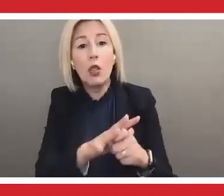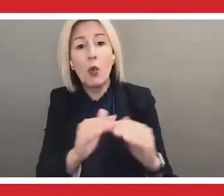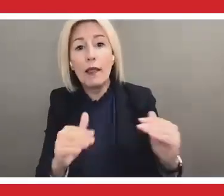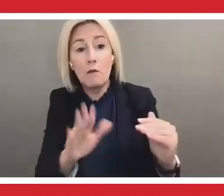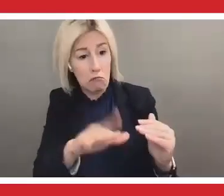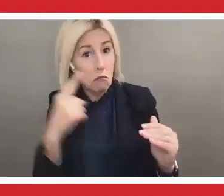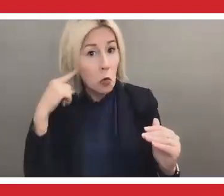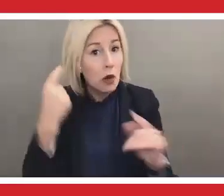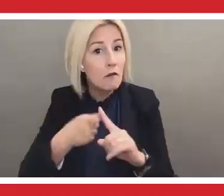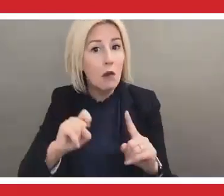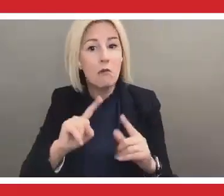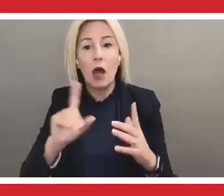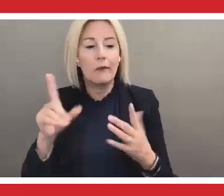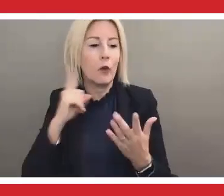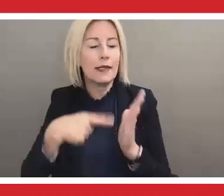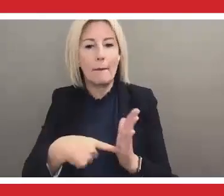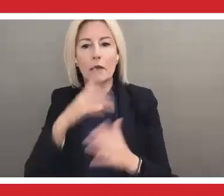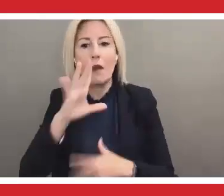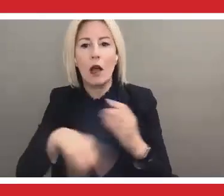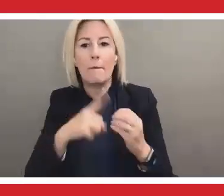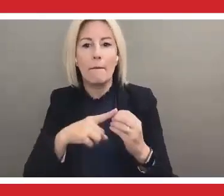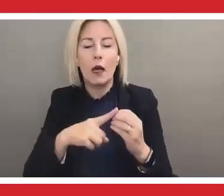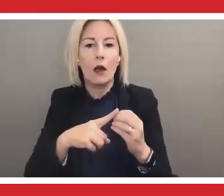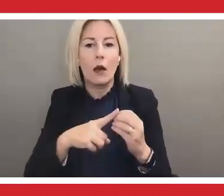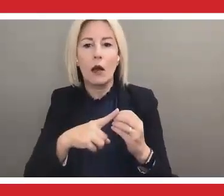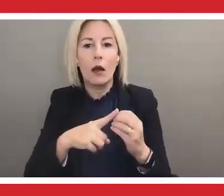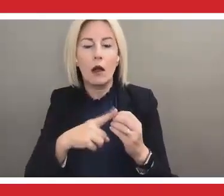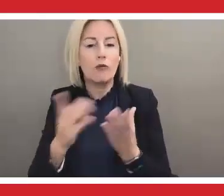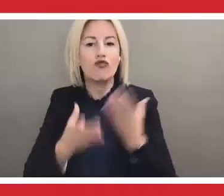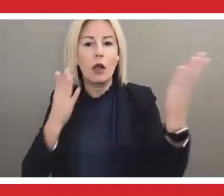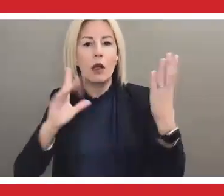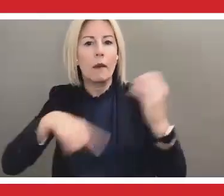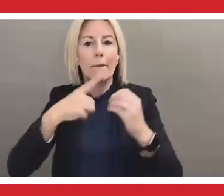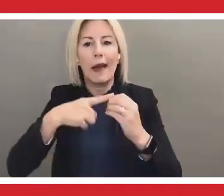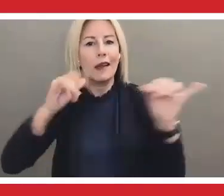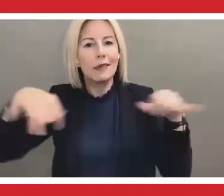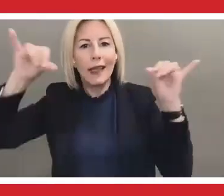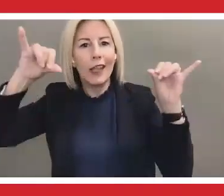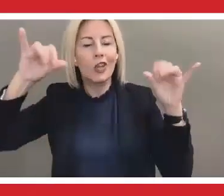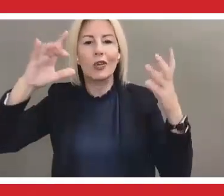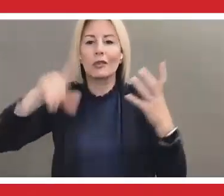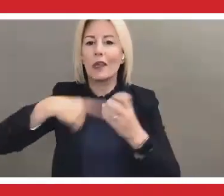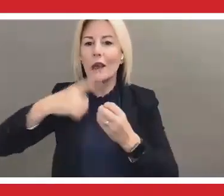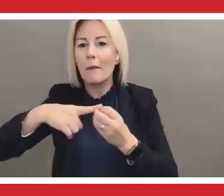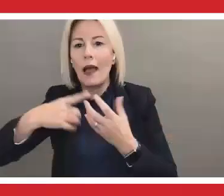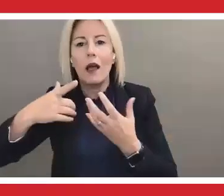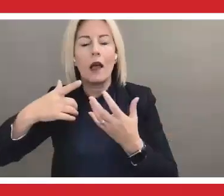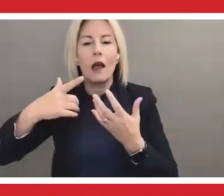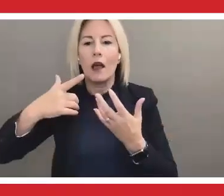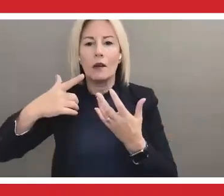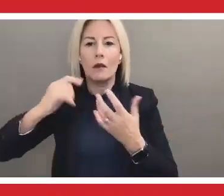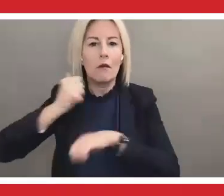instance, talk about some recommendation about some standards, about the existence of an